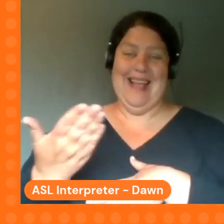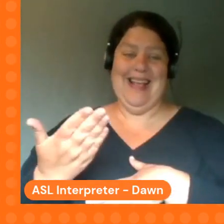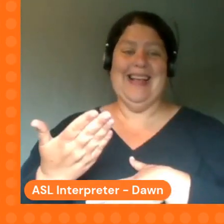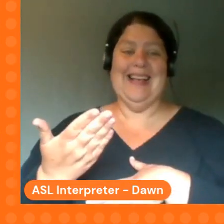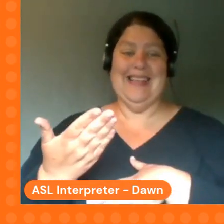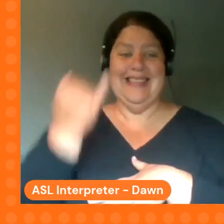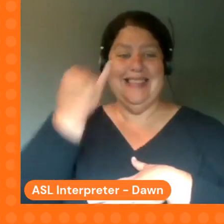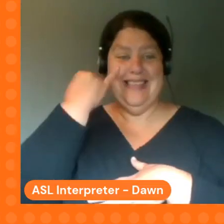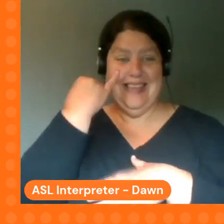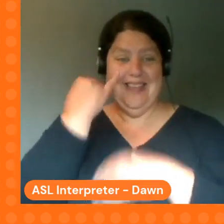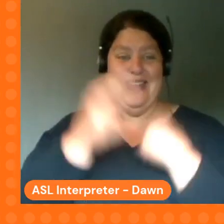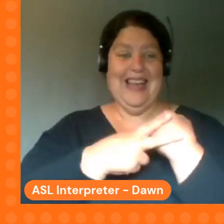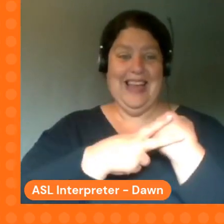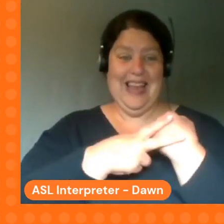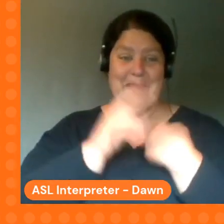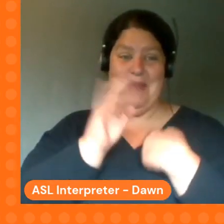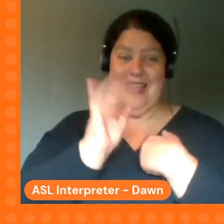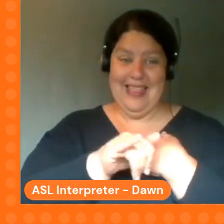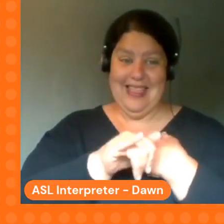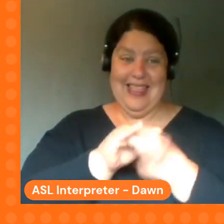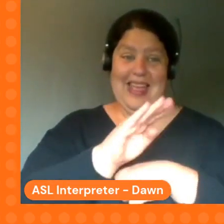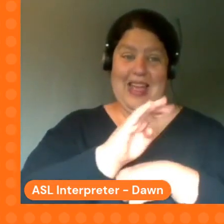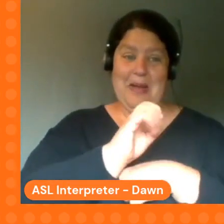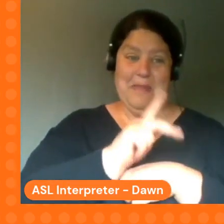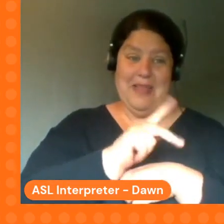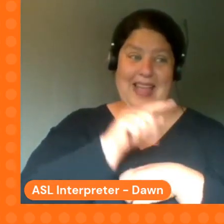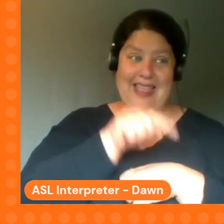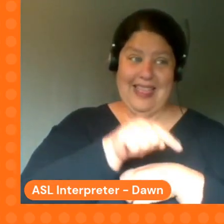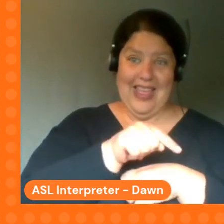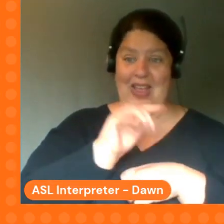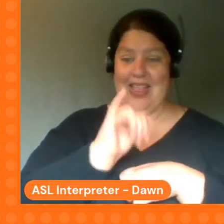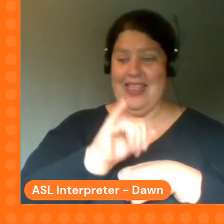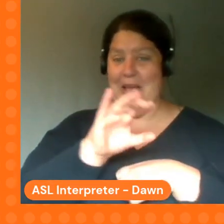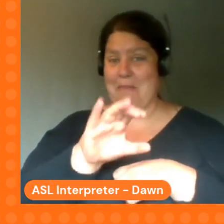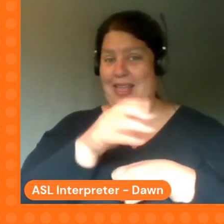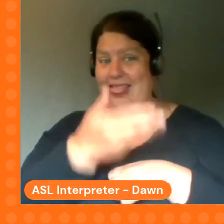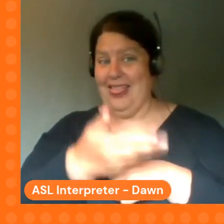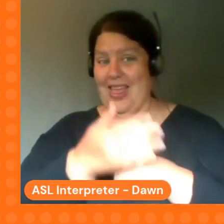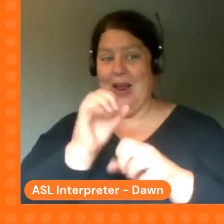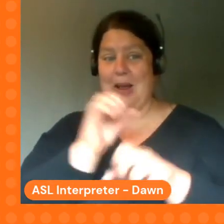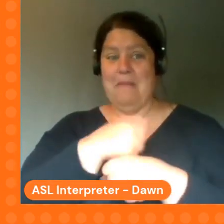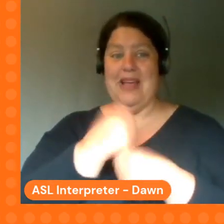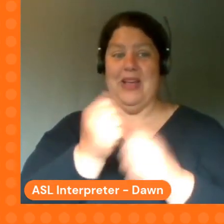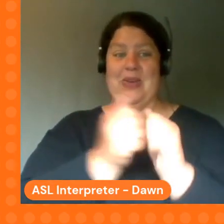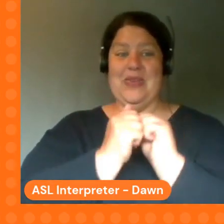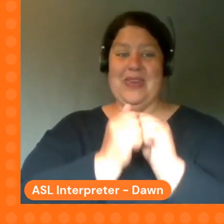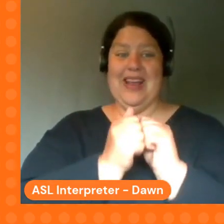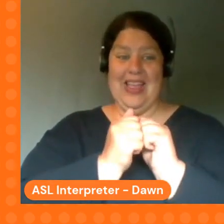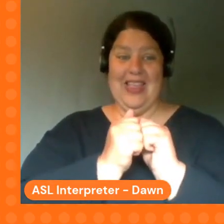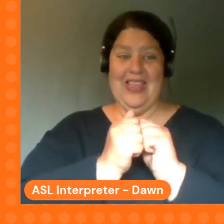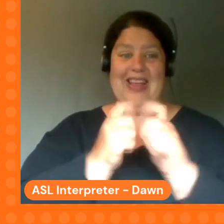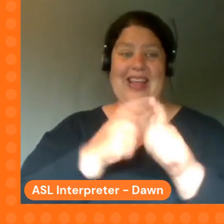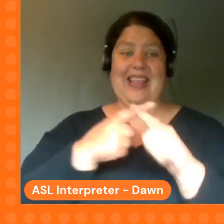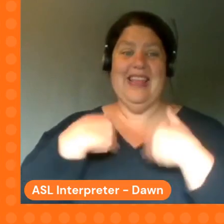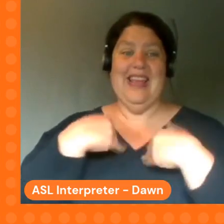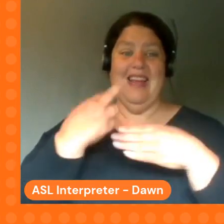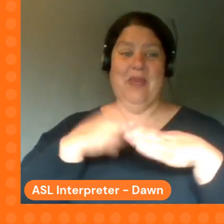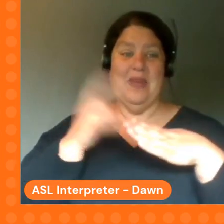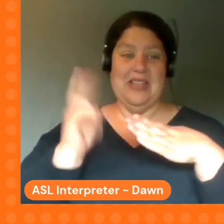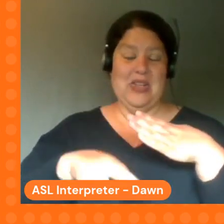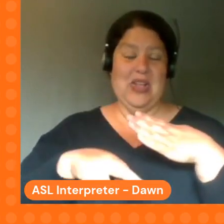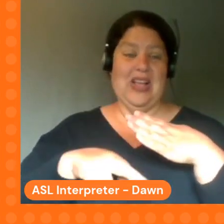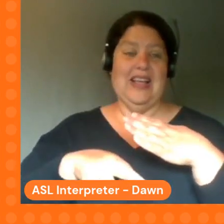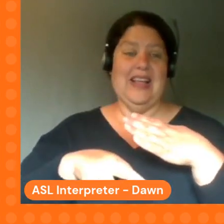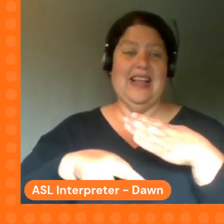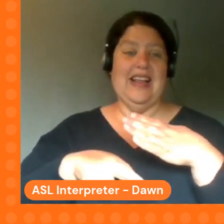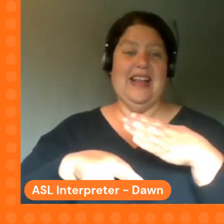here, here, making them together, and I get this result. So it's like a mind-opening thing